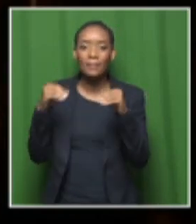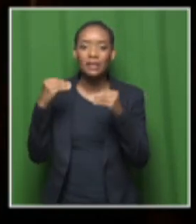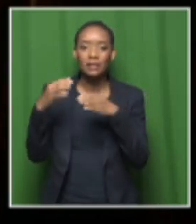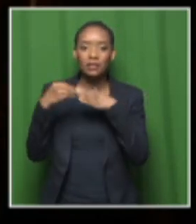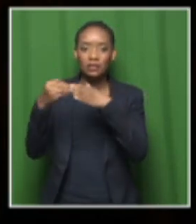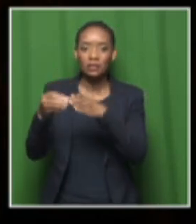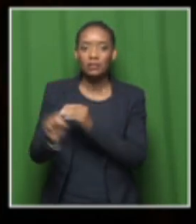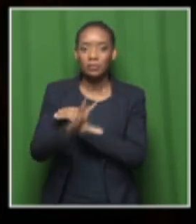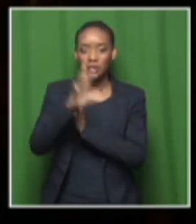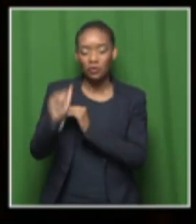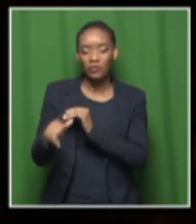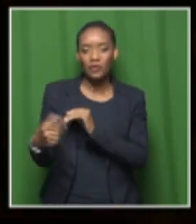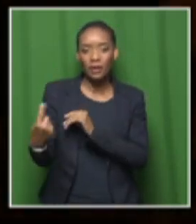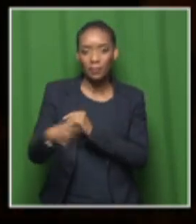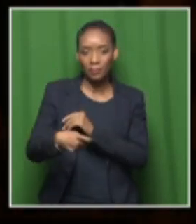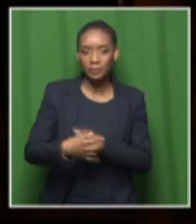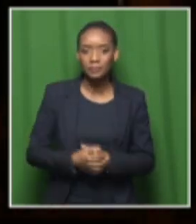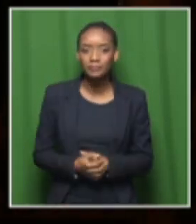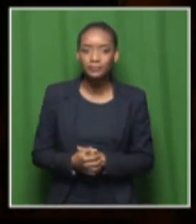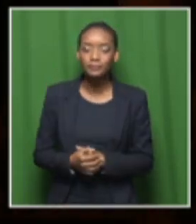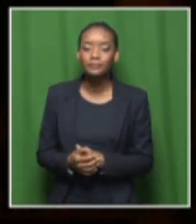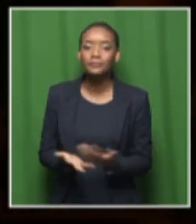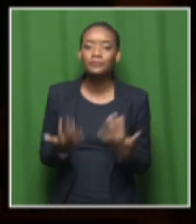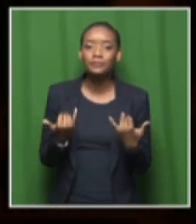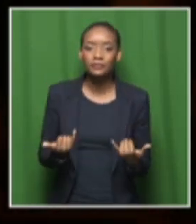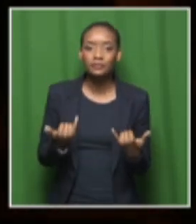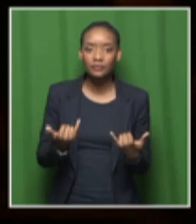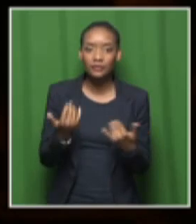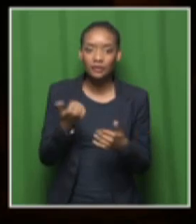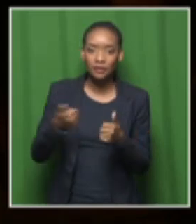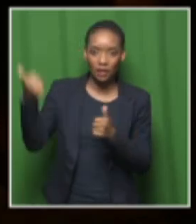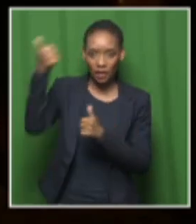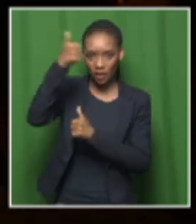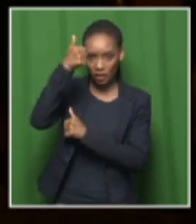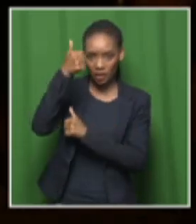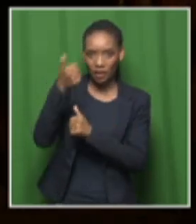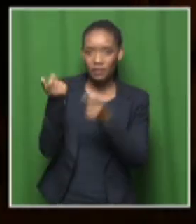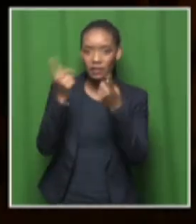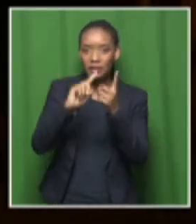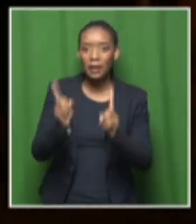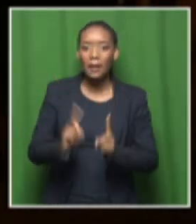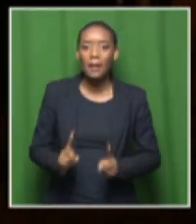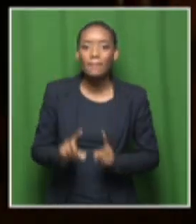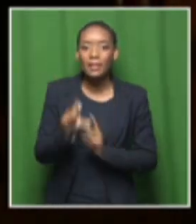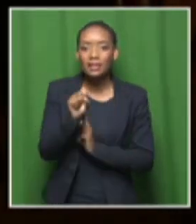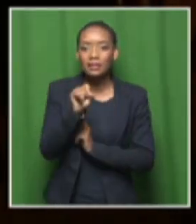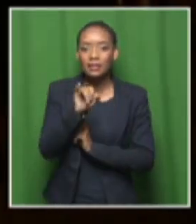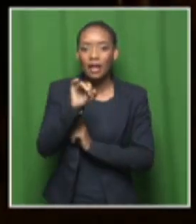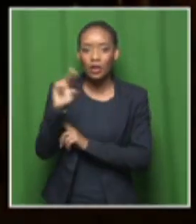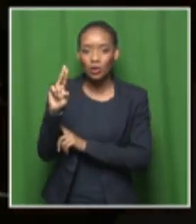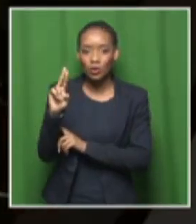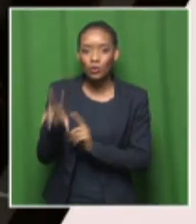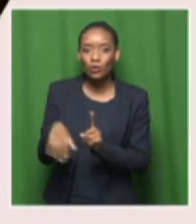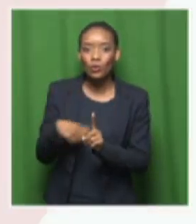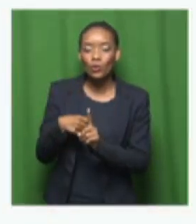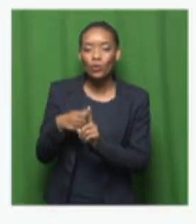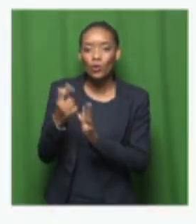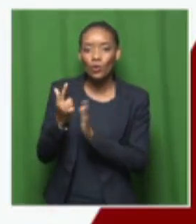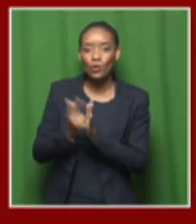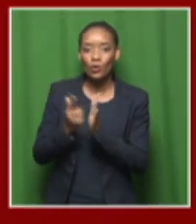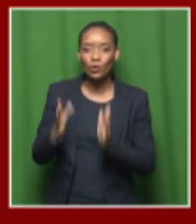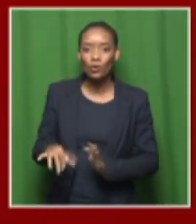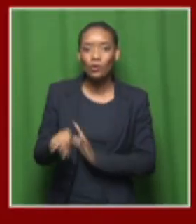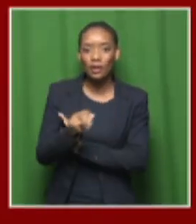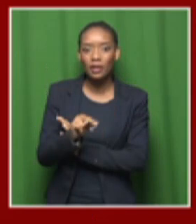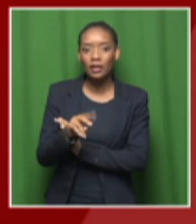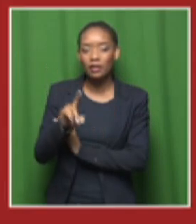more on this matter, we are now joined virtually by Head of the Special Investigations Unit, Advocate Andy Mothibi. Advocate Mothibi, thank you so much